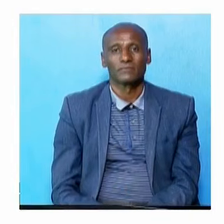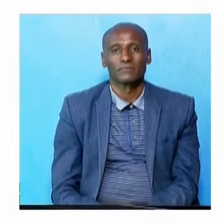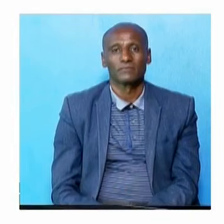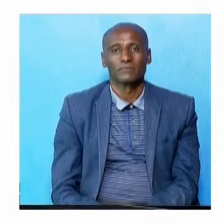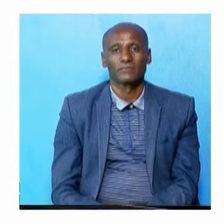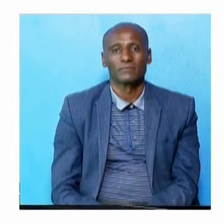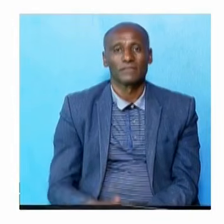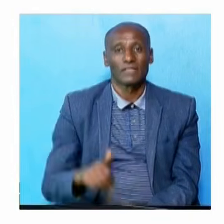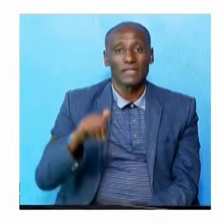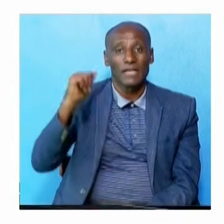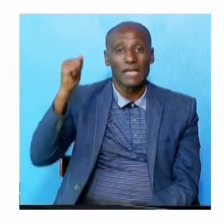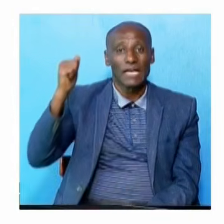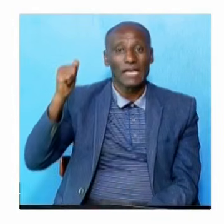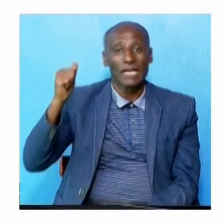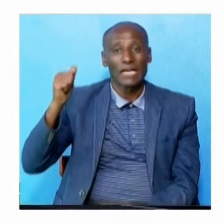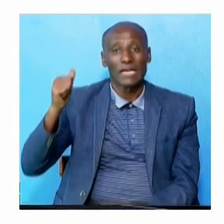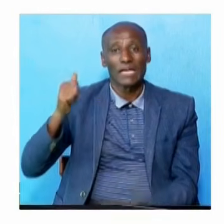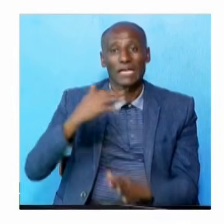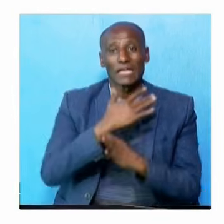a guitar.